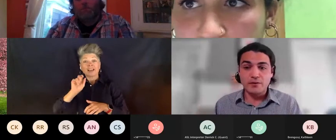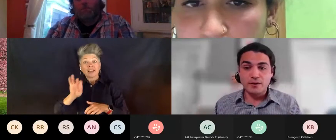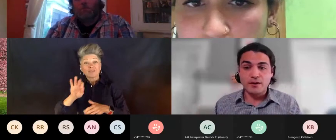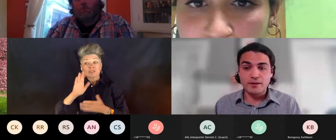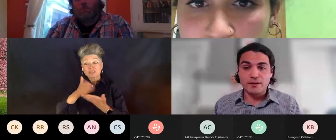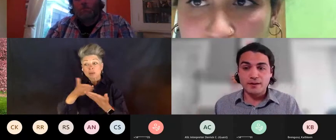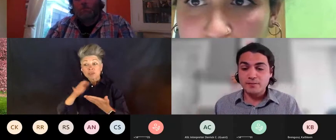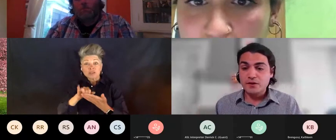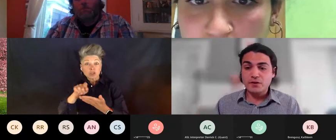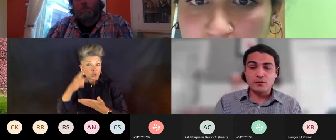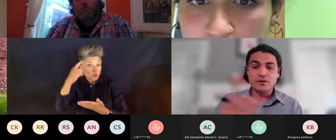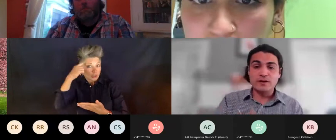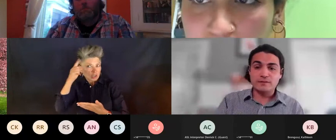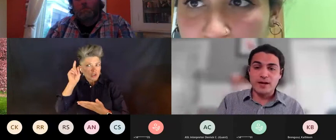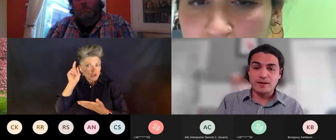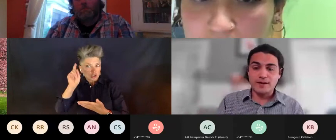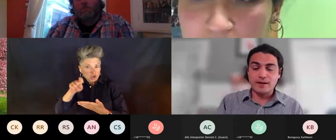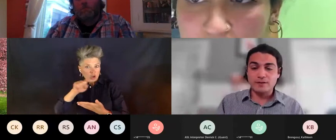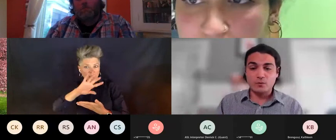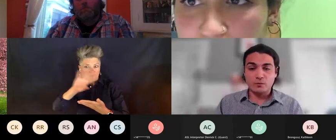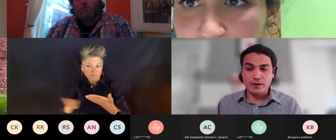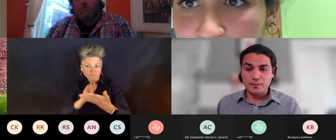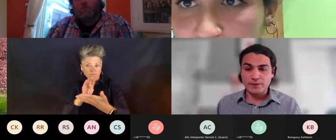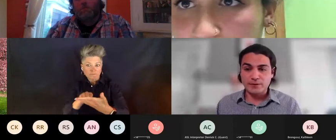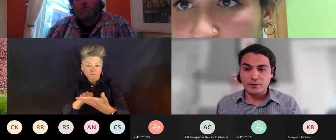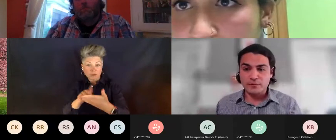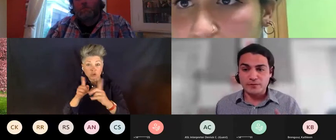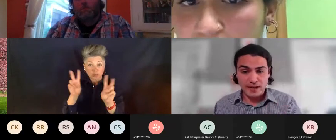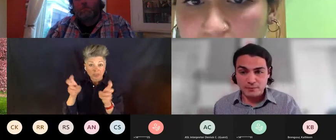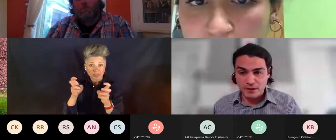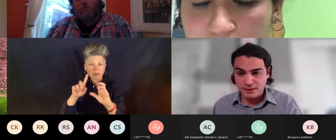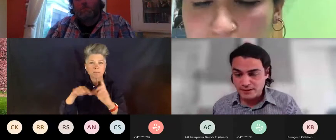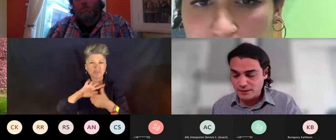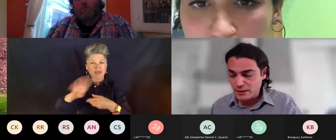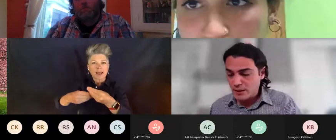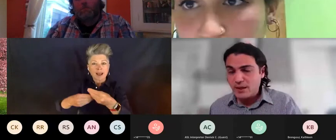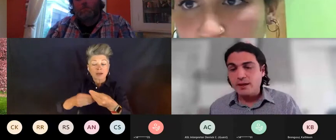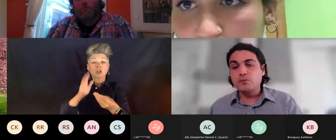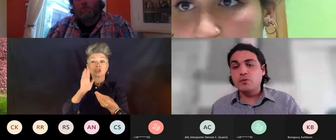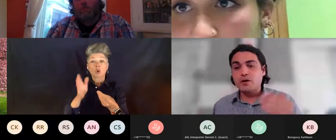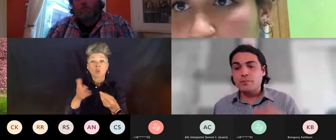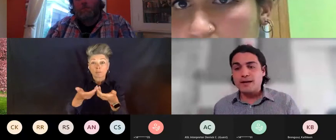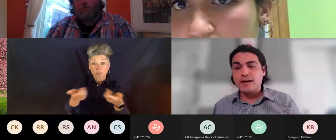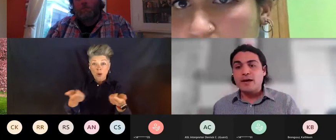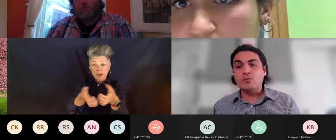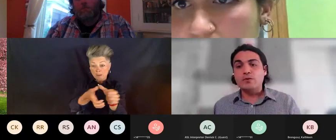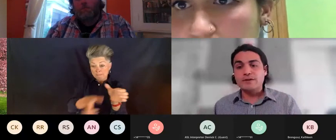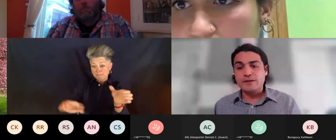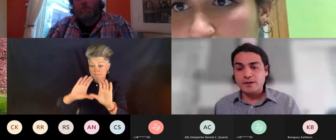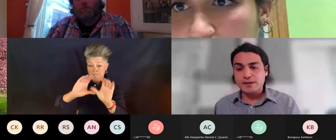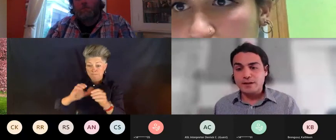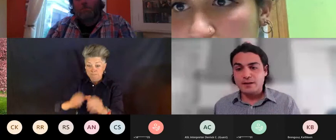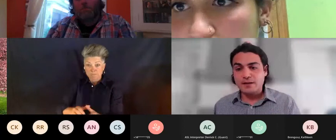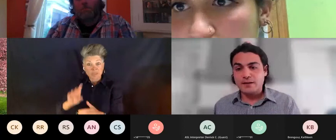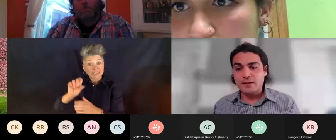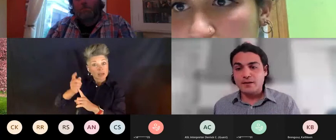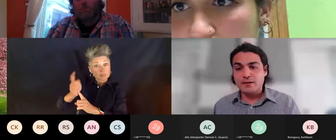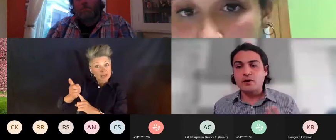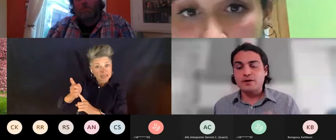have been included in the themes, you can definitely add that. So we'll break up into groups for 10 minutes, and then we'll come back and we'll